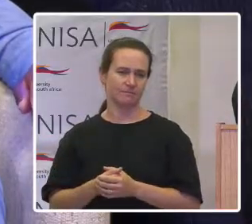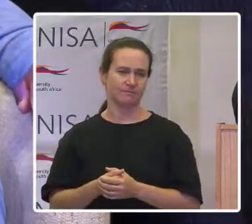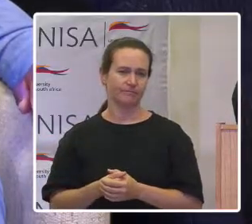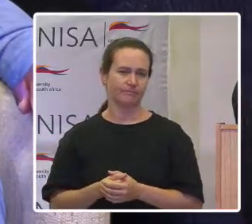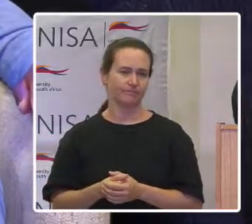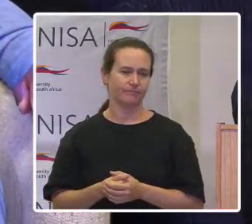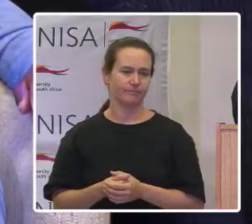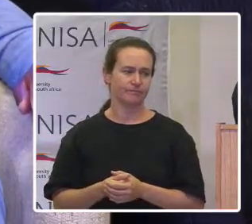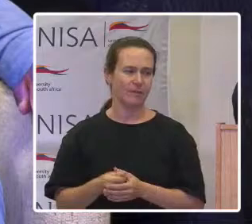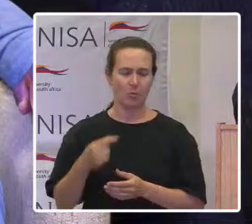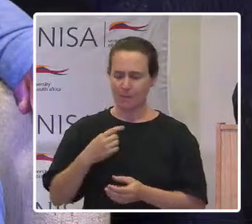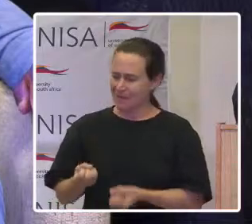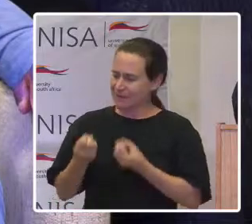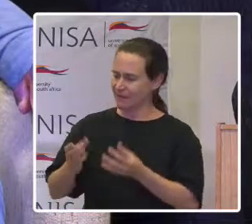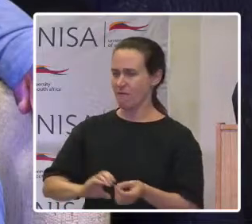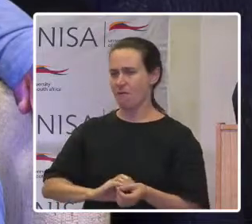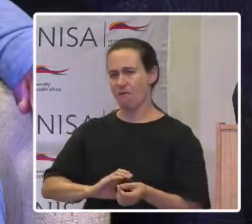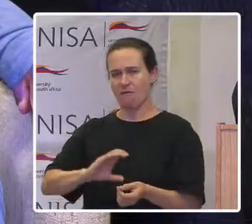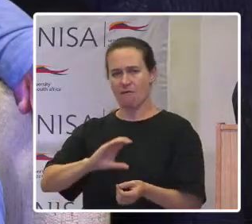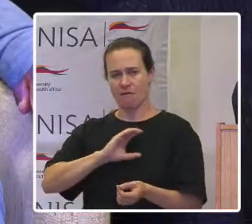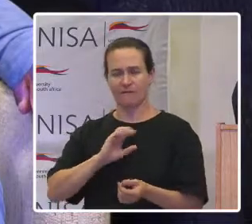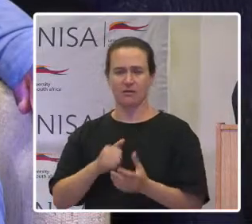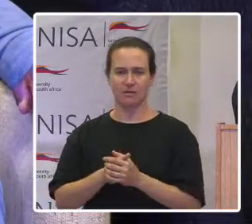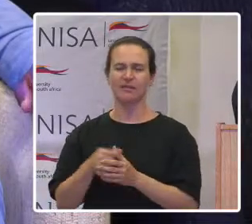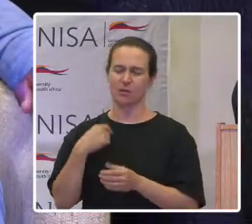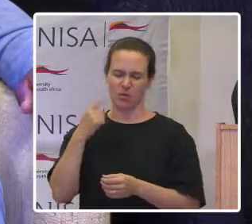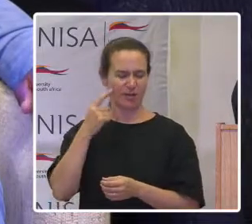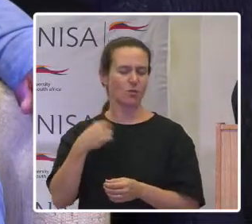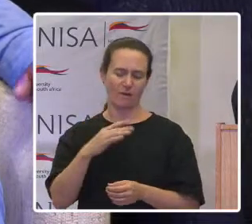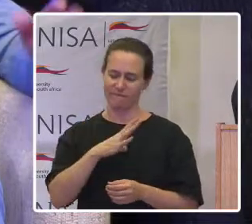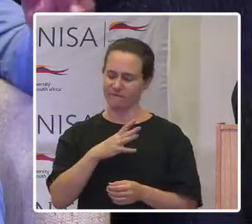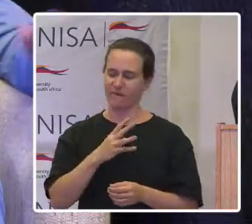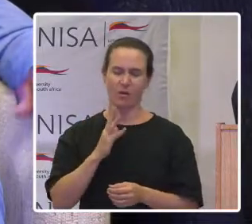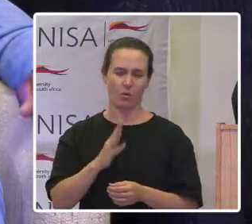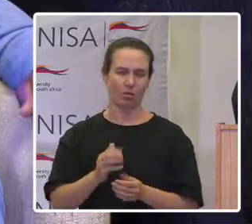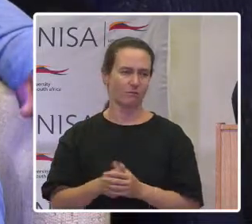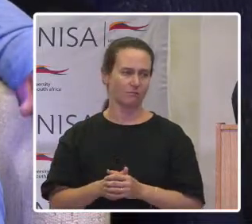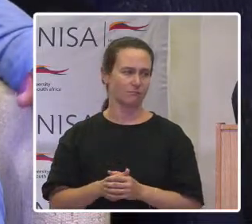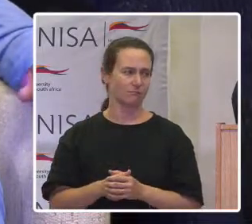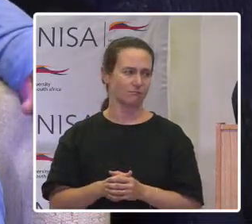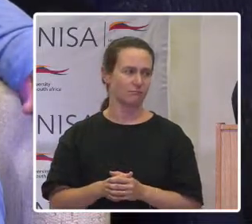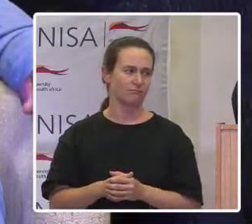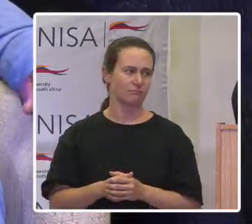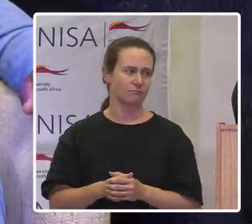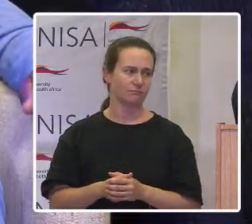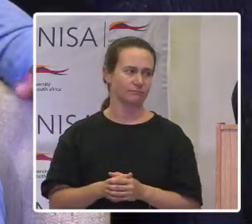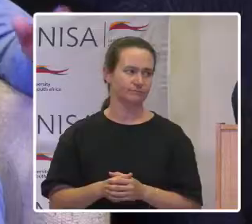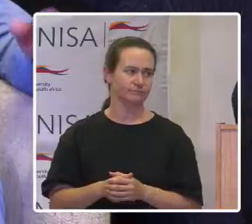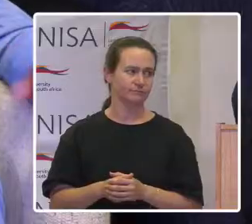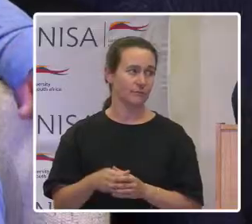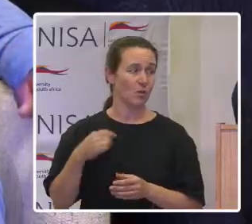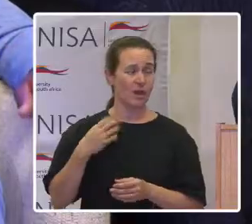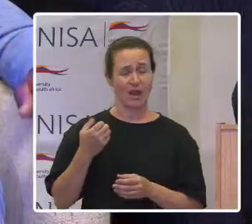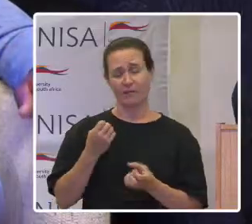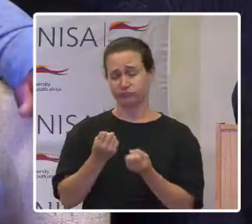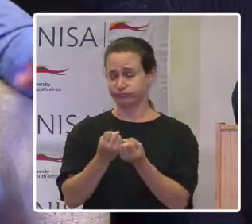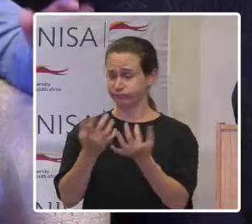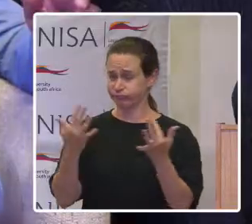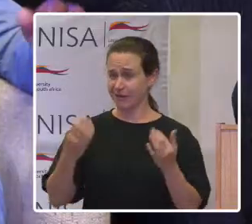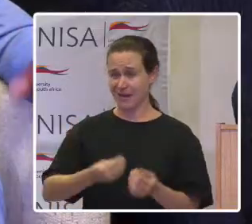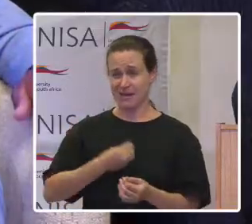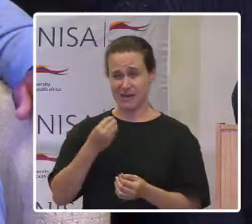just bring that confidence, and I think we should be okay. We've got a number of young, intelligent